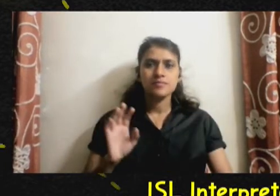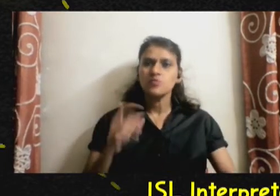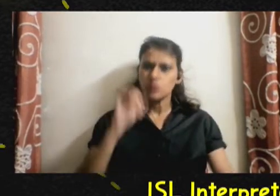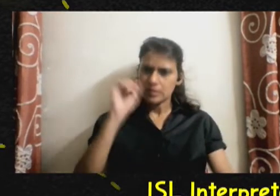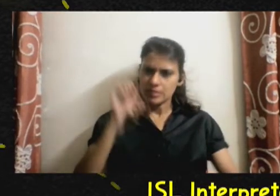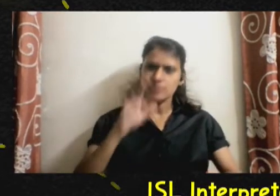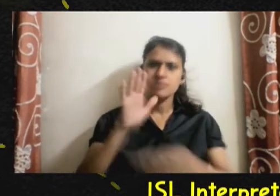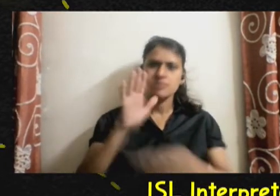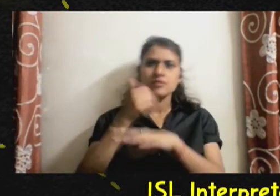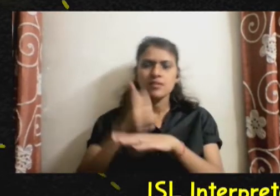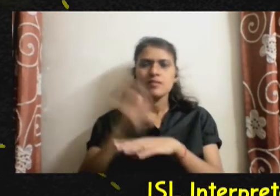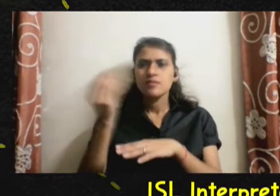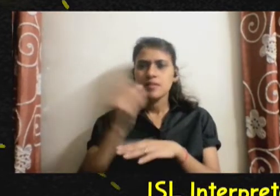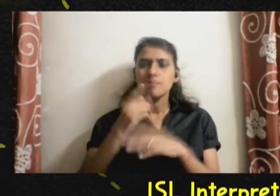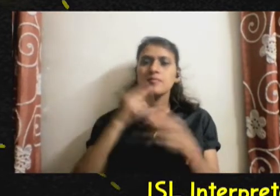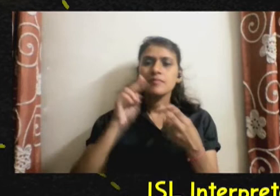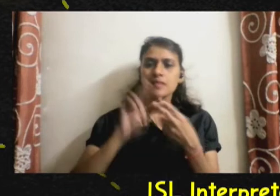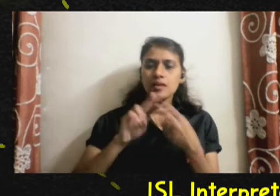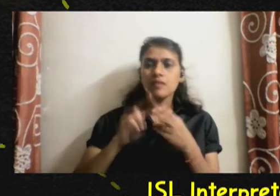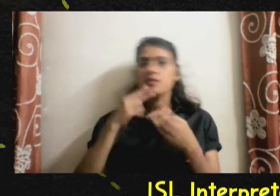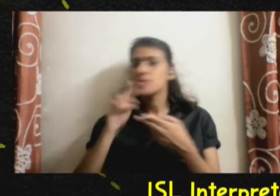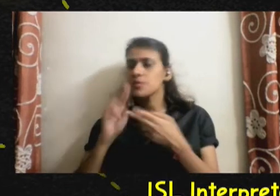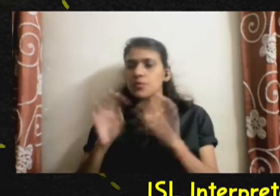up Kahi and Kahi Bate as this really